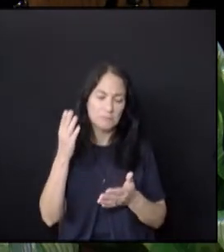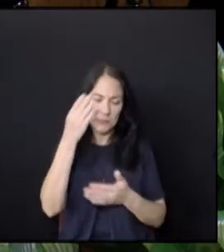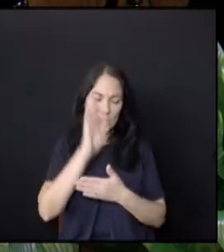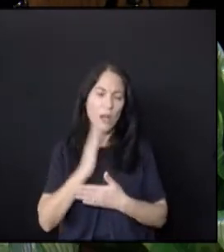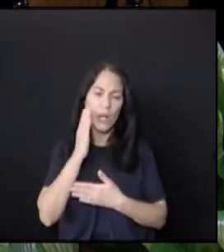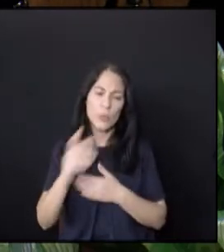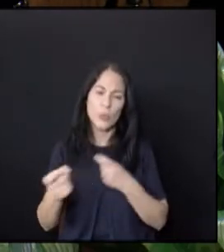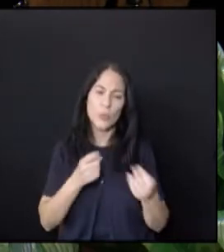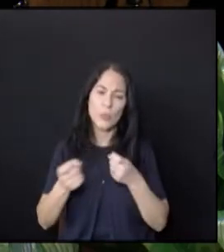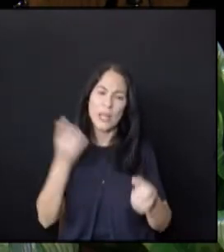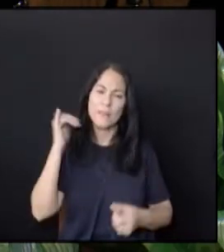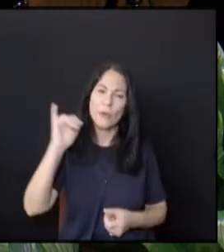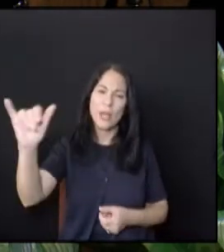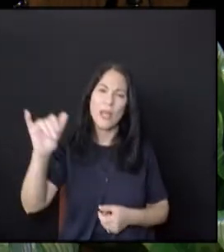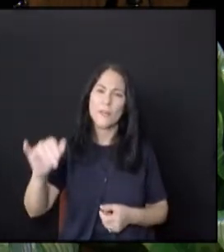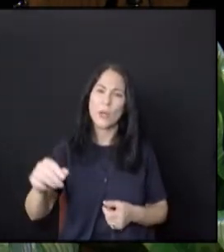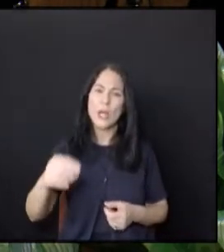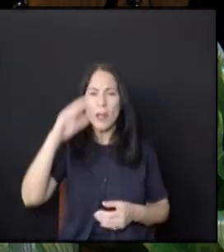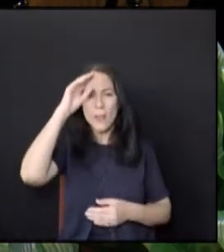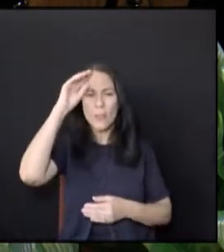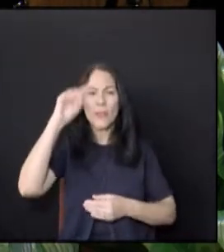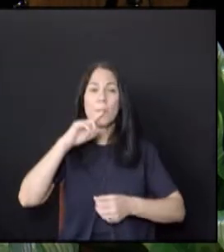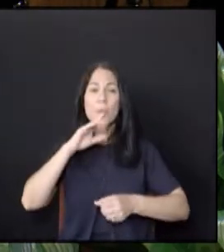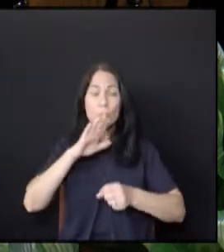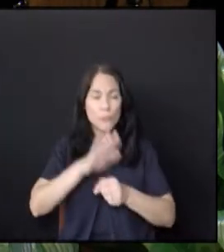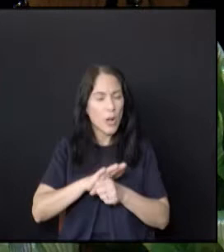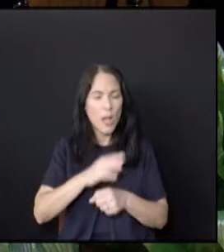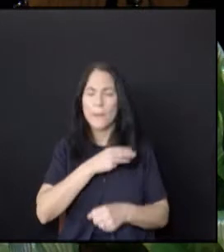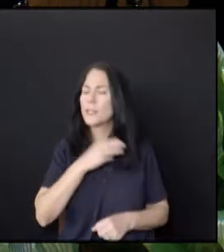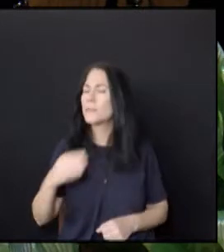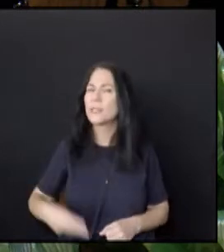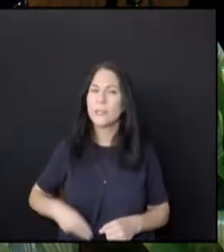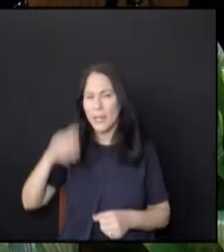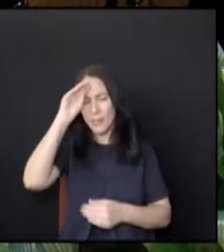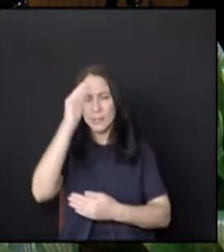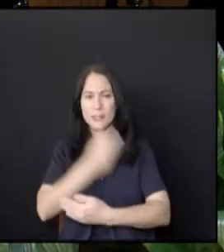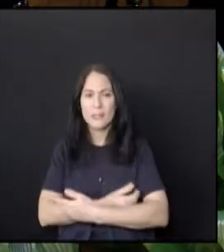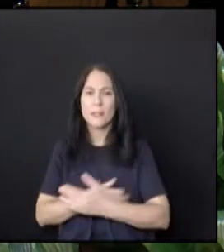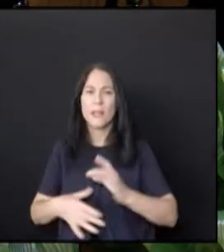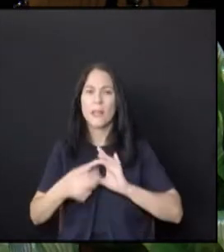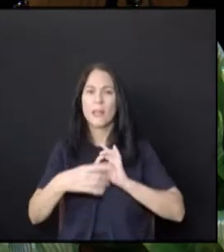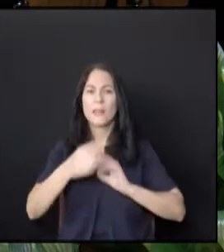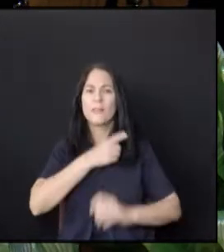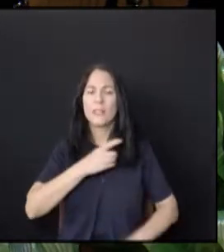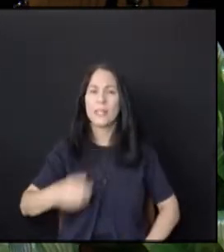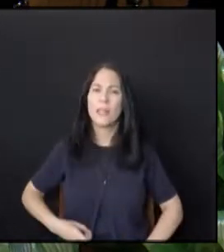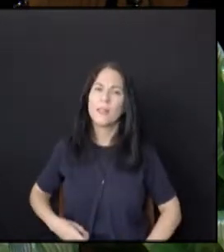the Son of David, the promised Messiah. I mean, talk about expectations.